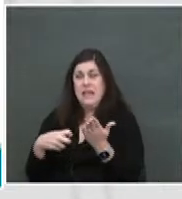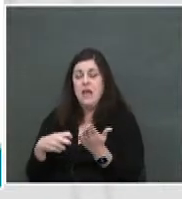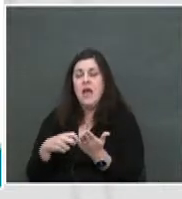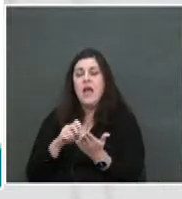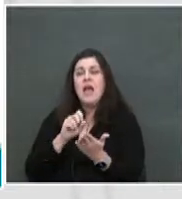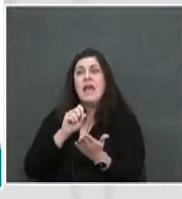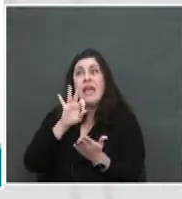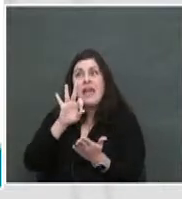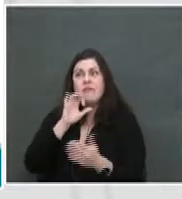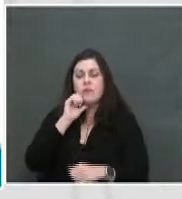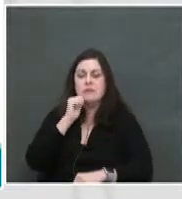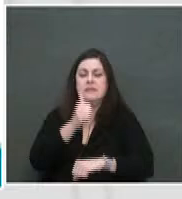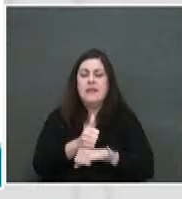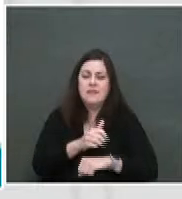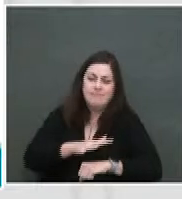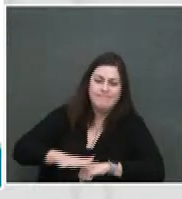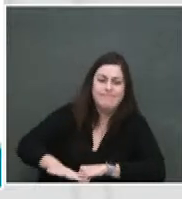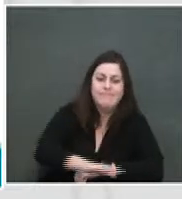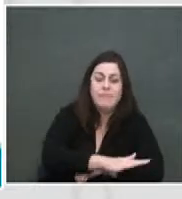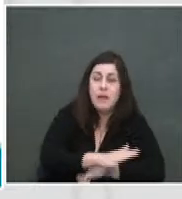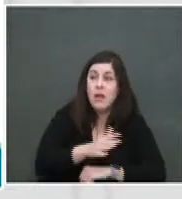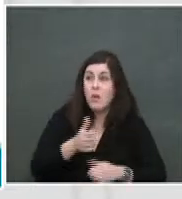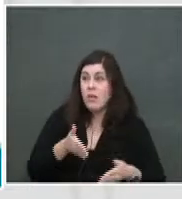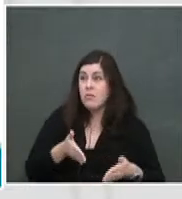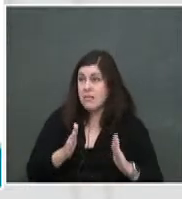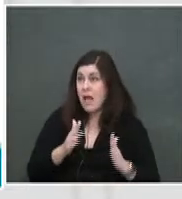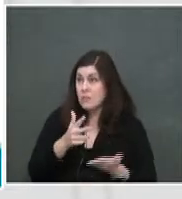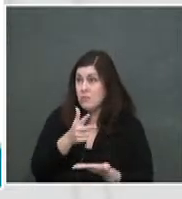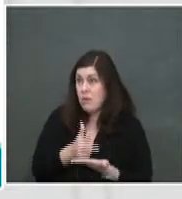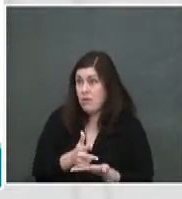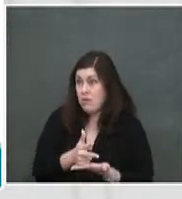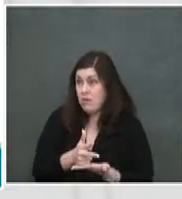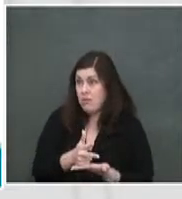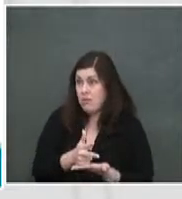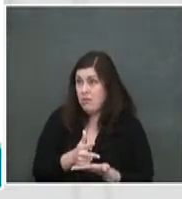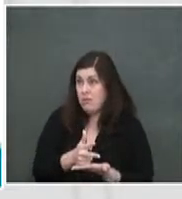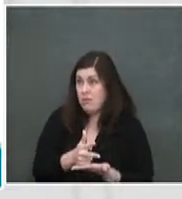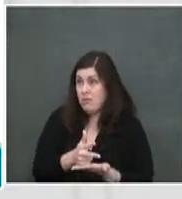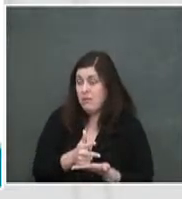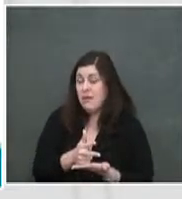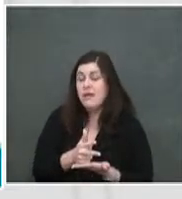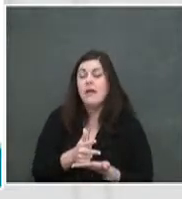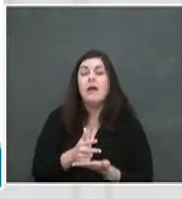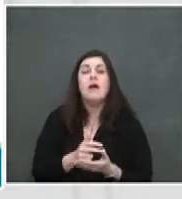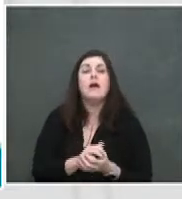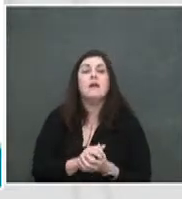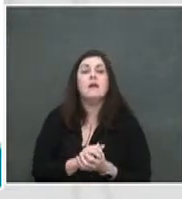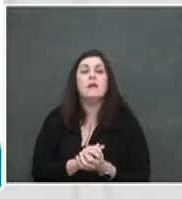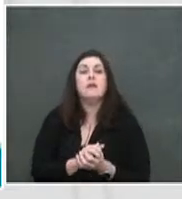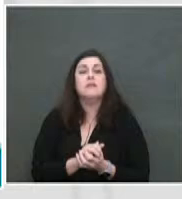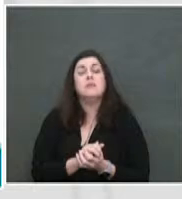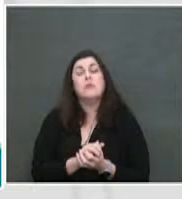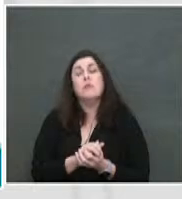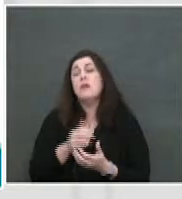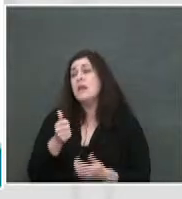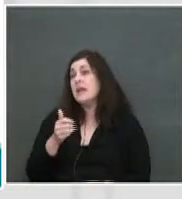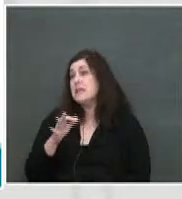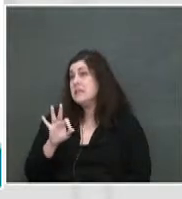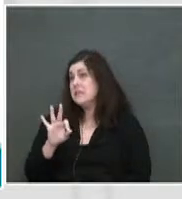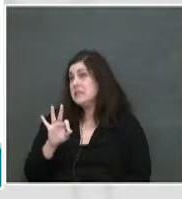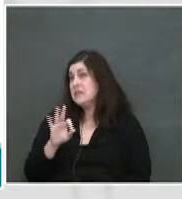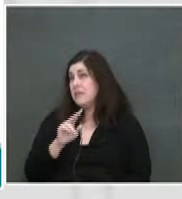providing them options. I also thought that on slide 19,